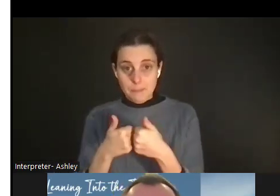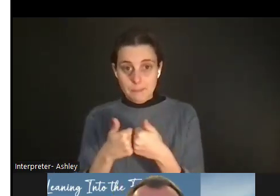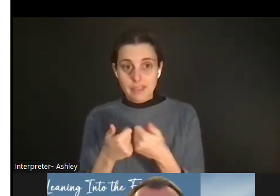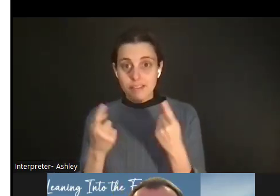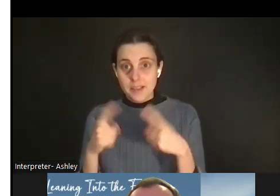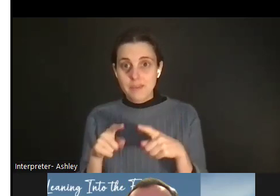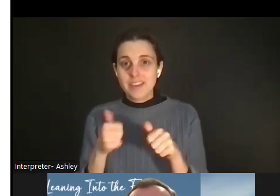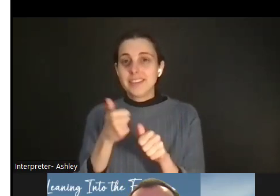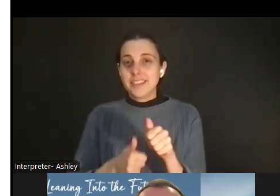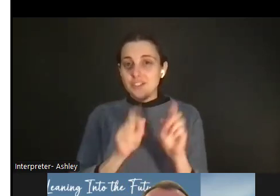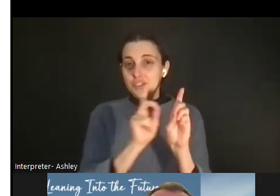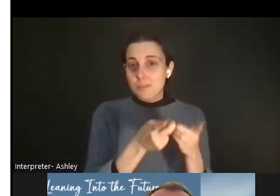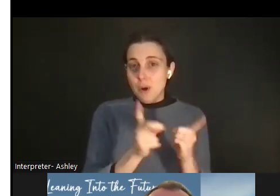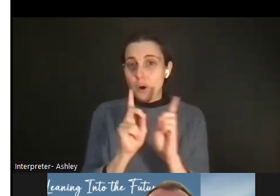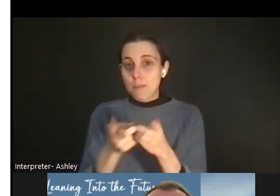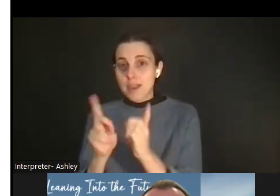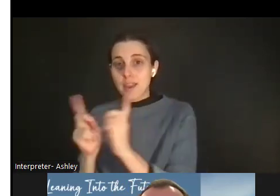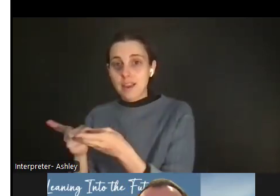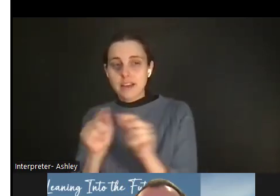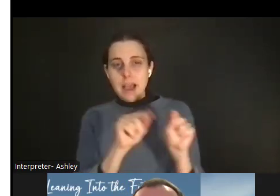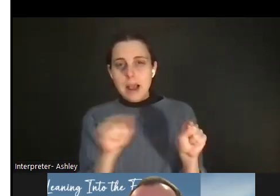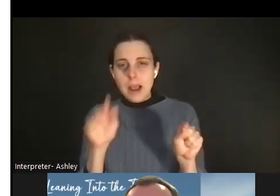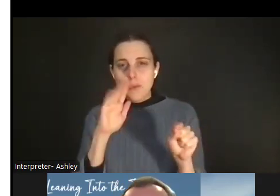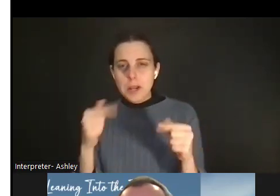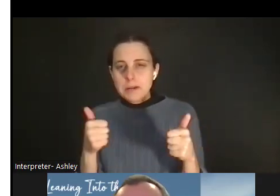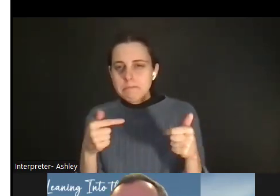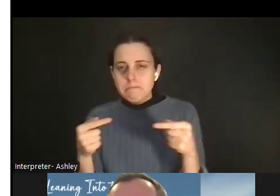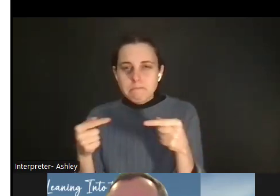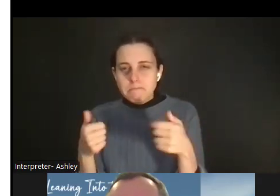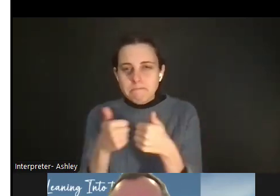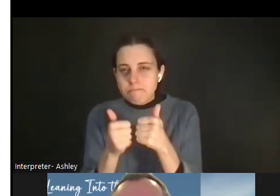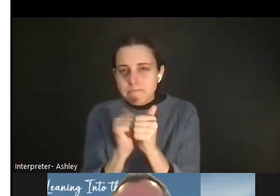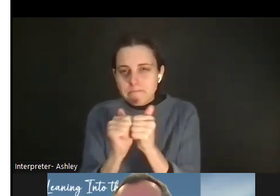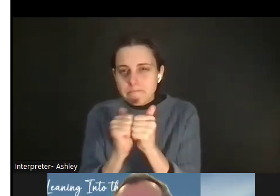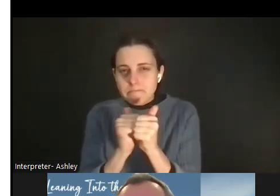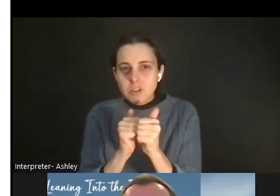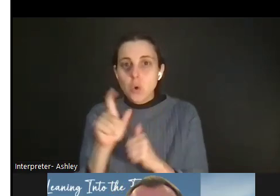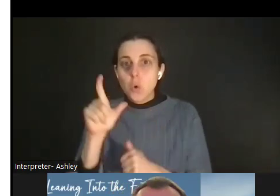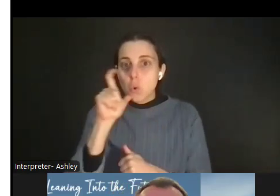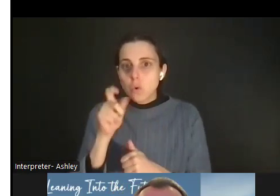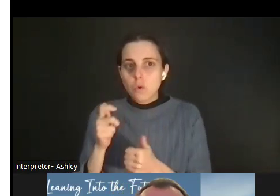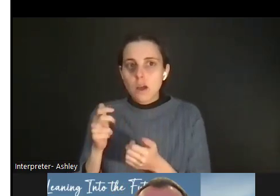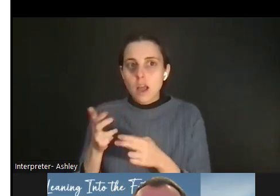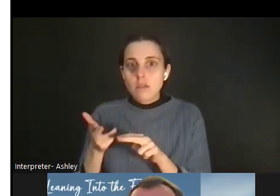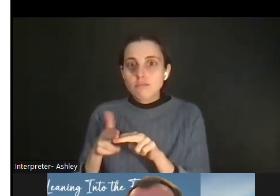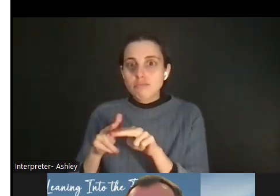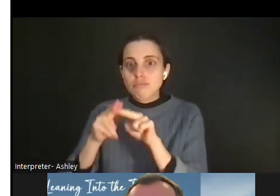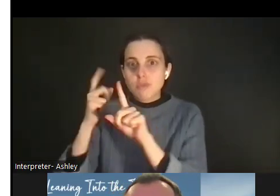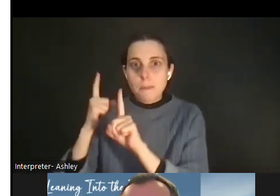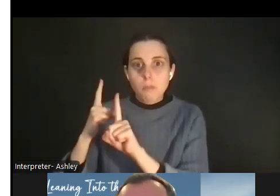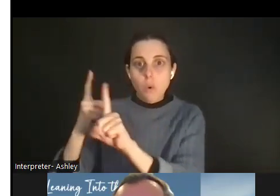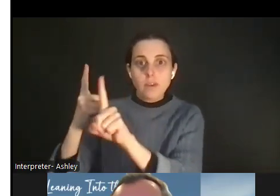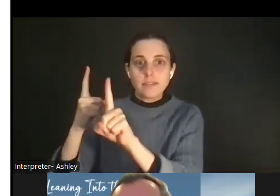the departments that reaches or surpass the most their goal get a chance to go into this podium